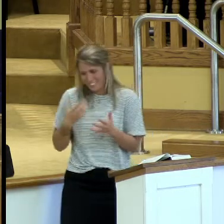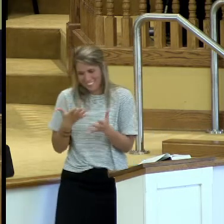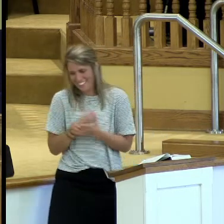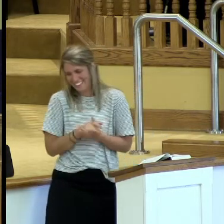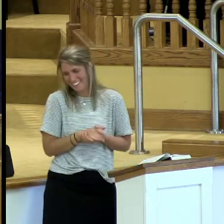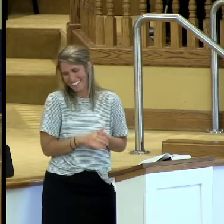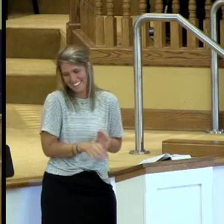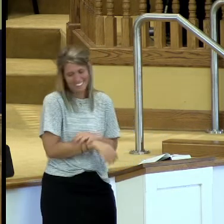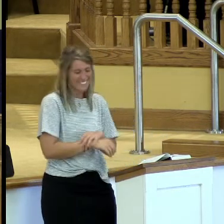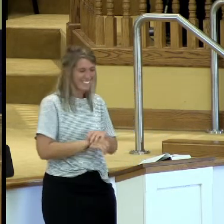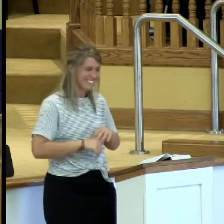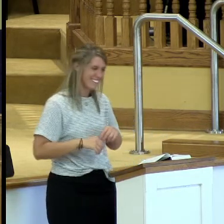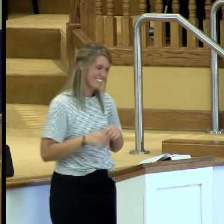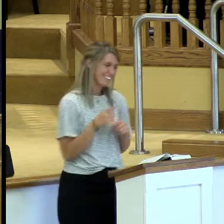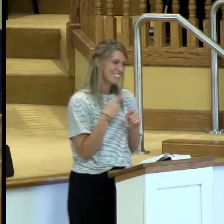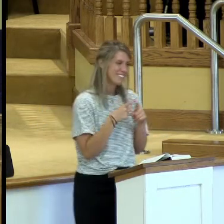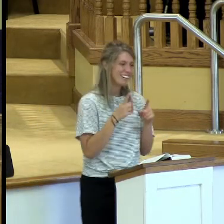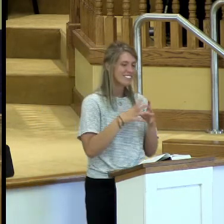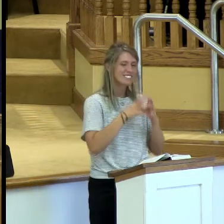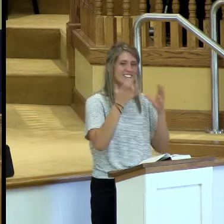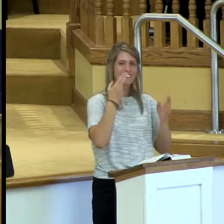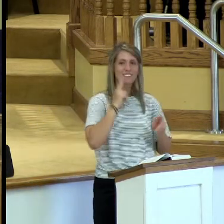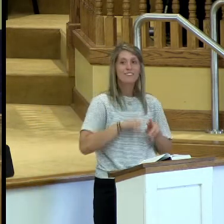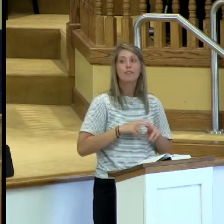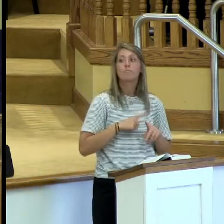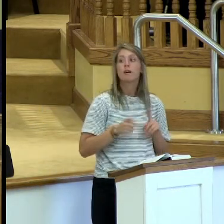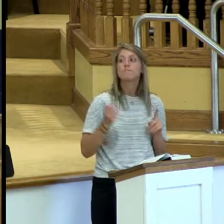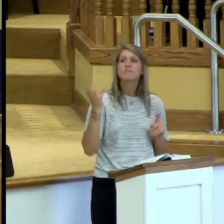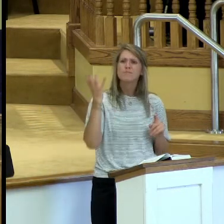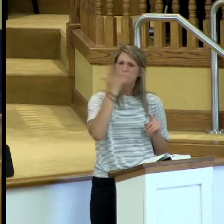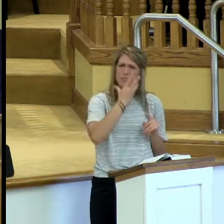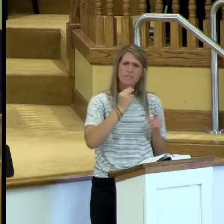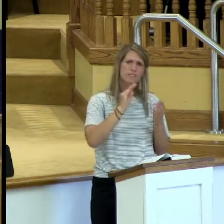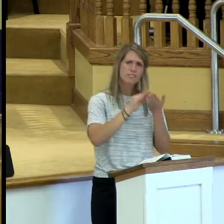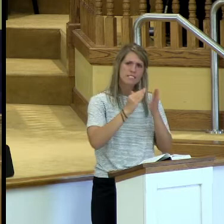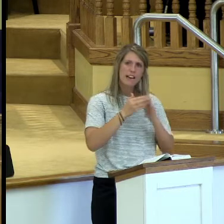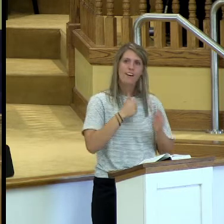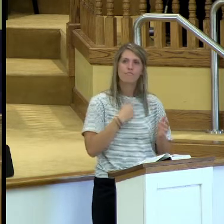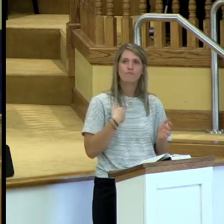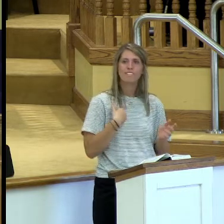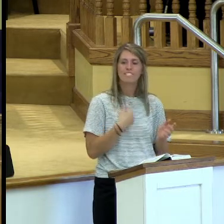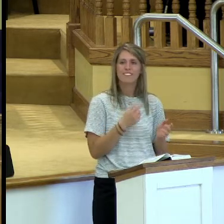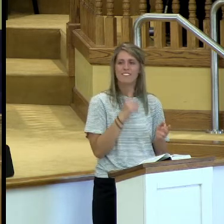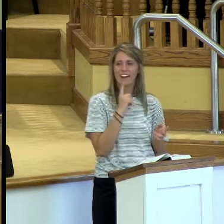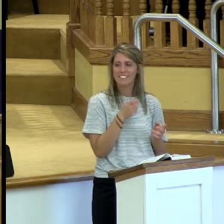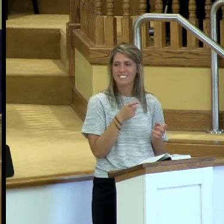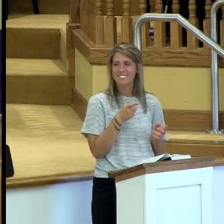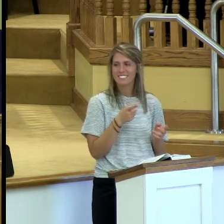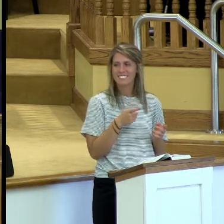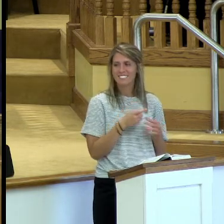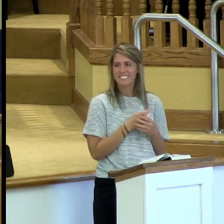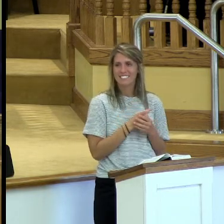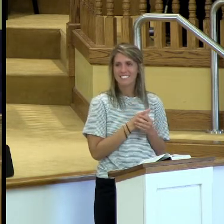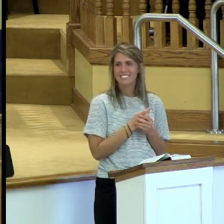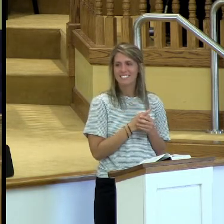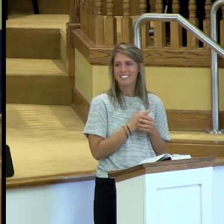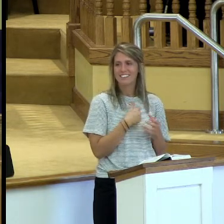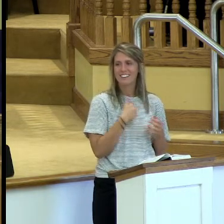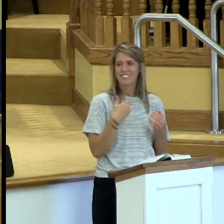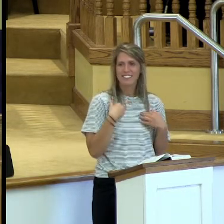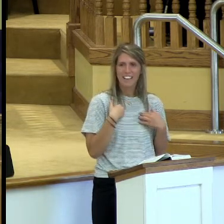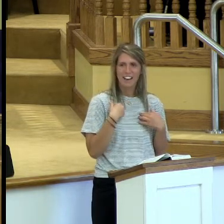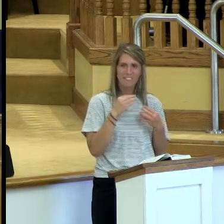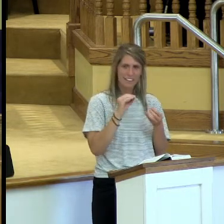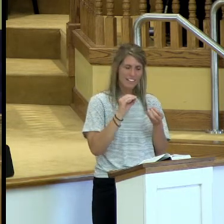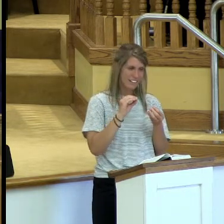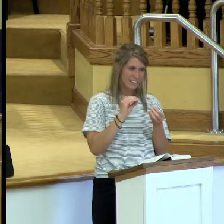already knew. It's so much fun, but it is. It's a beautiful little town. We've actually talked to, we got a